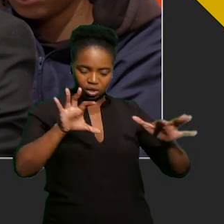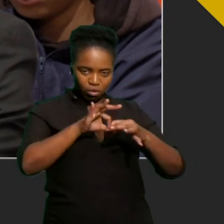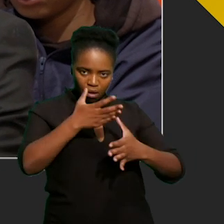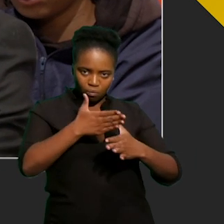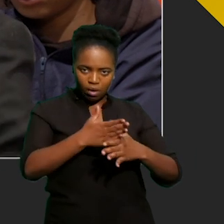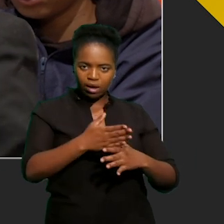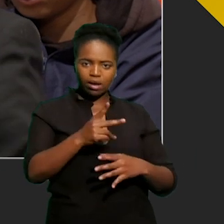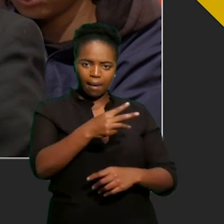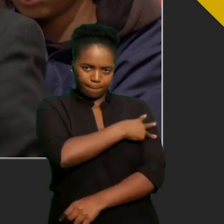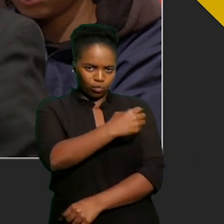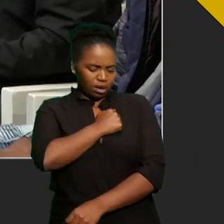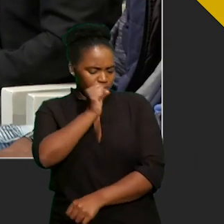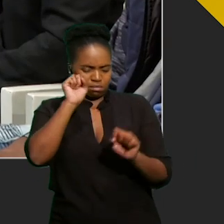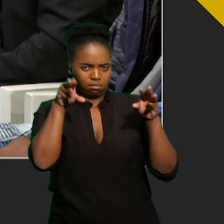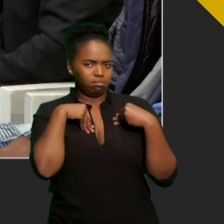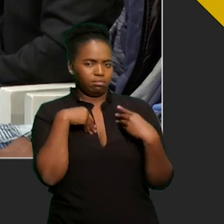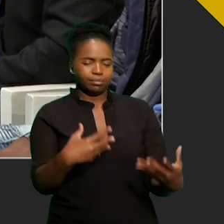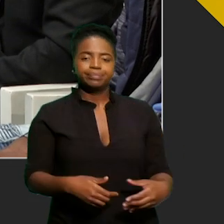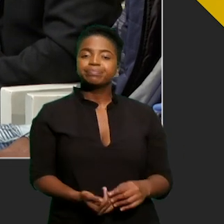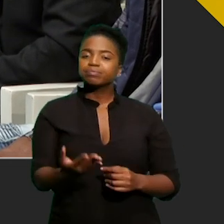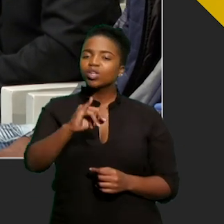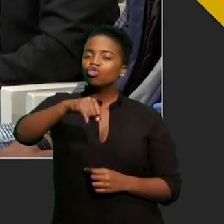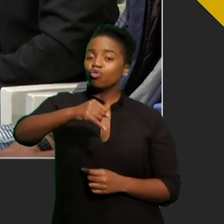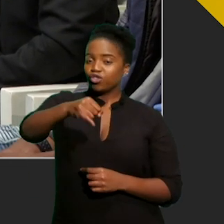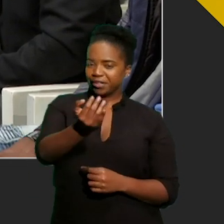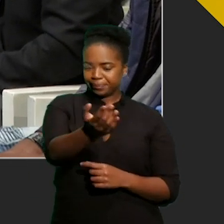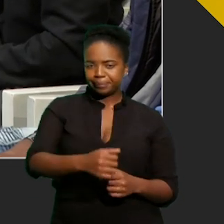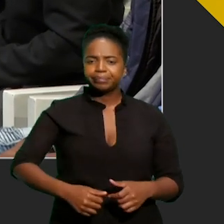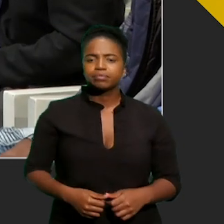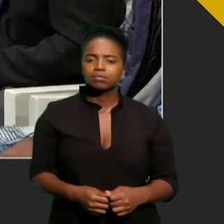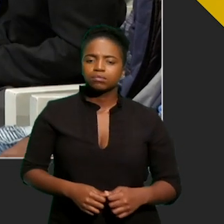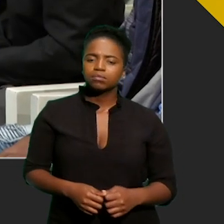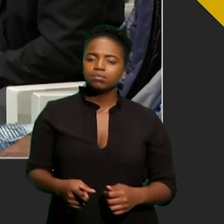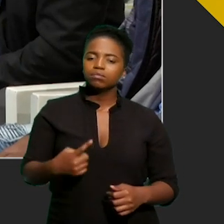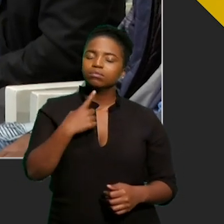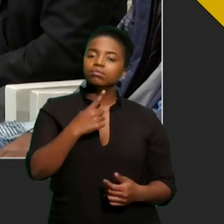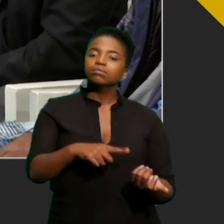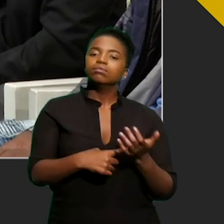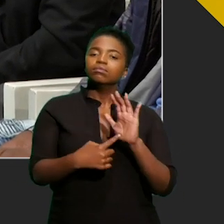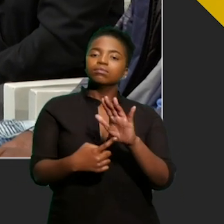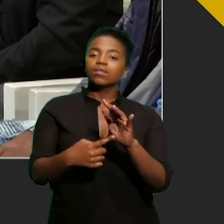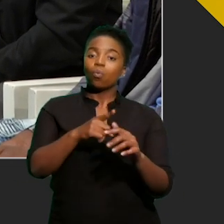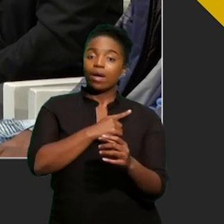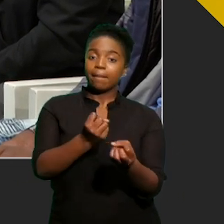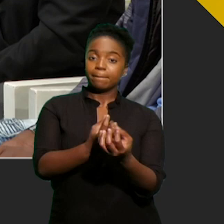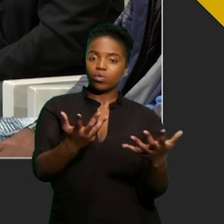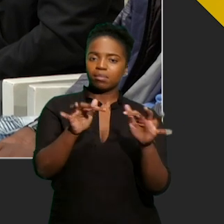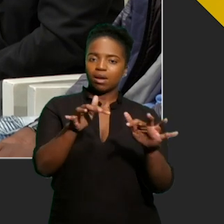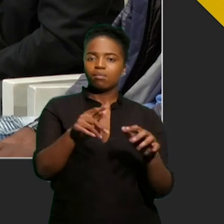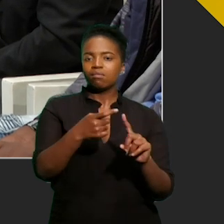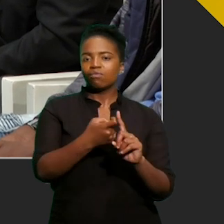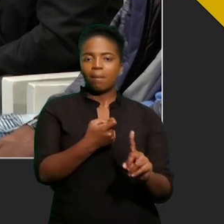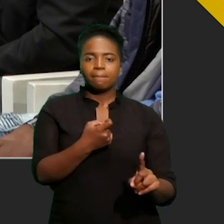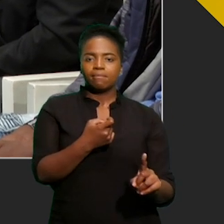boss believes in it. That's done. Let's quickly go to JJ. JJ, Hopewell spoke about Malaga Insight. Most of journalists, but are from